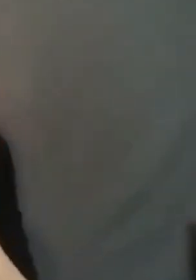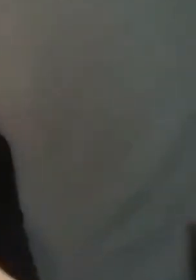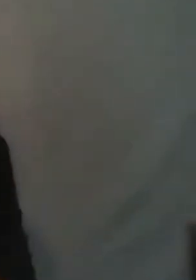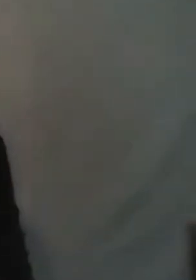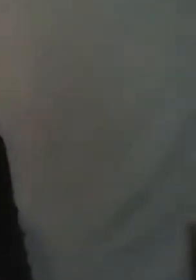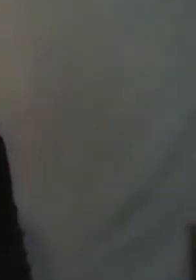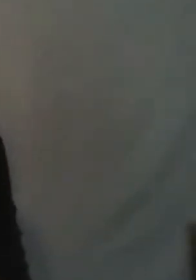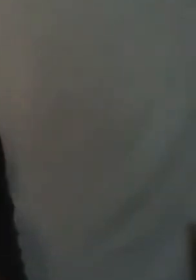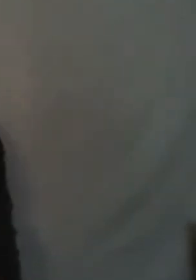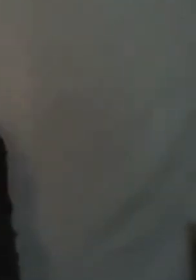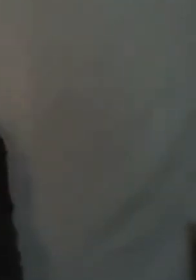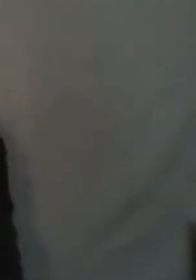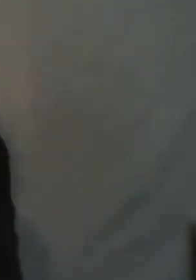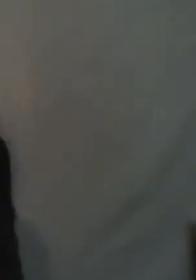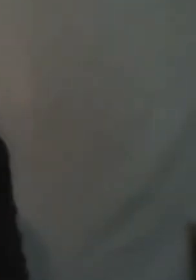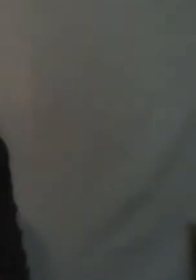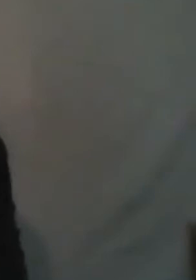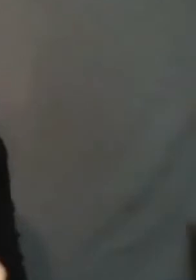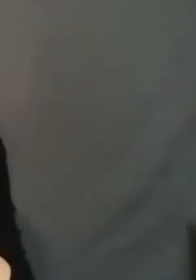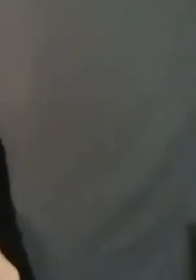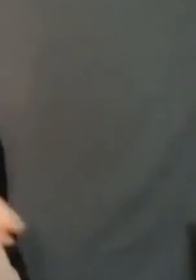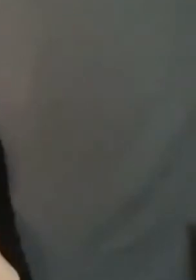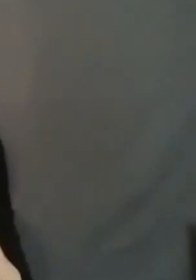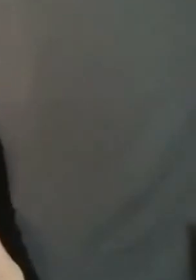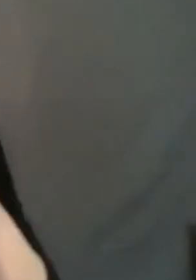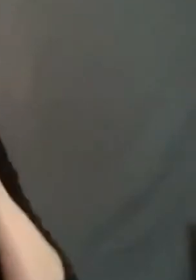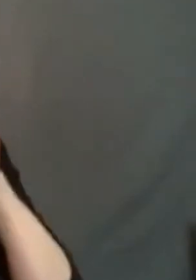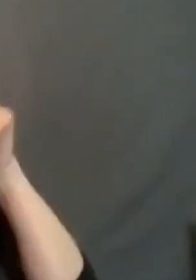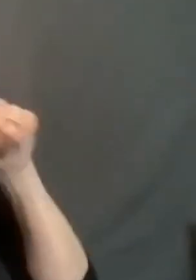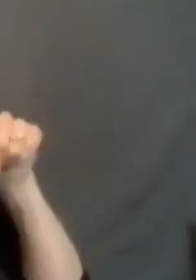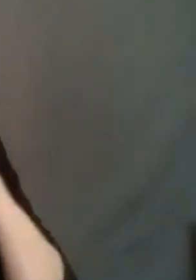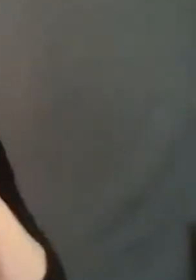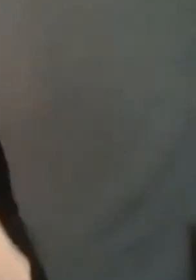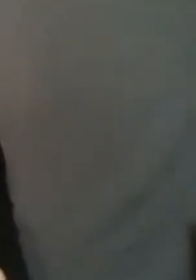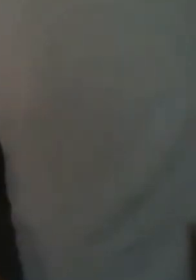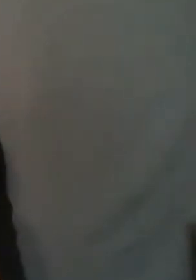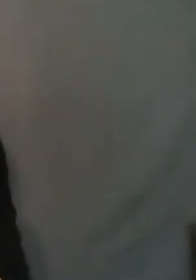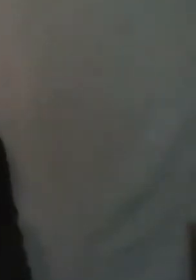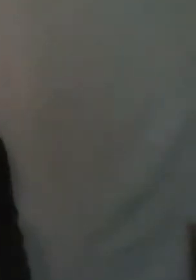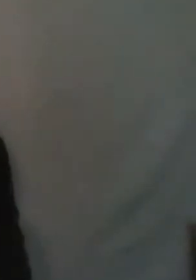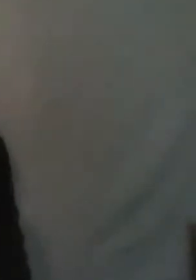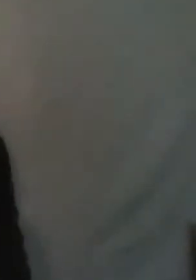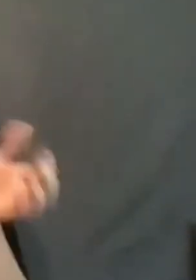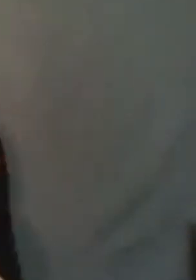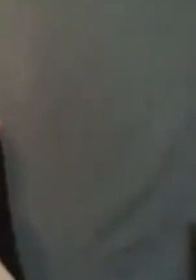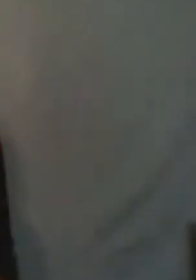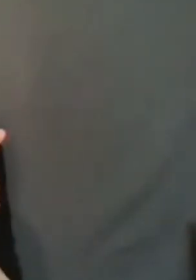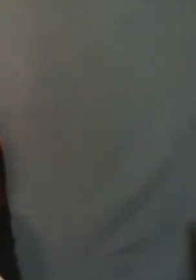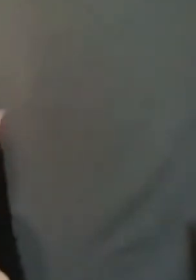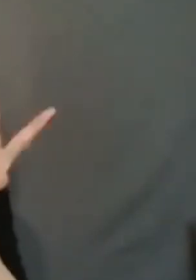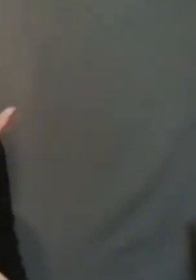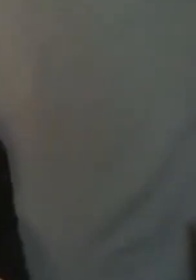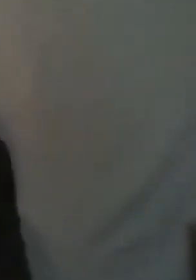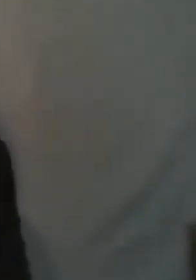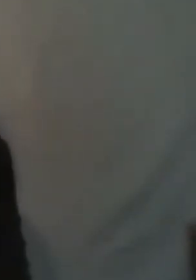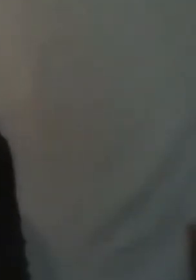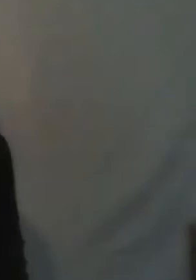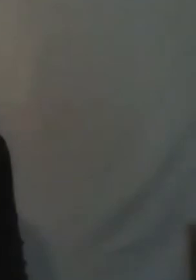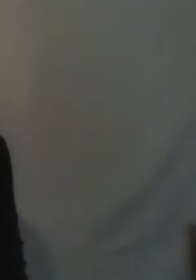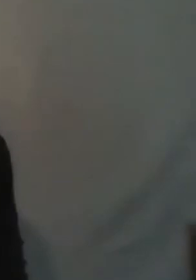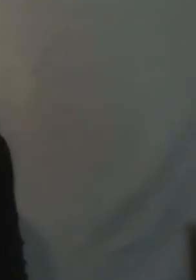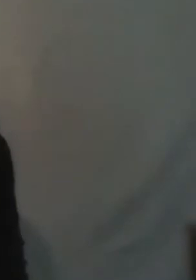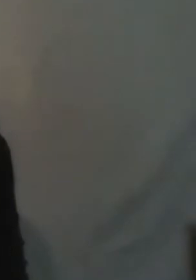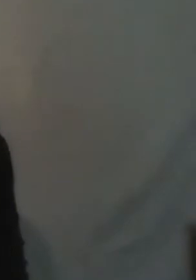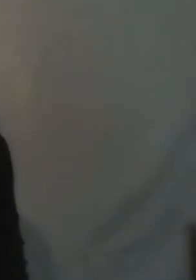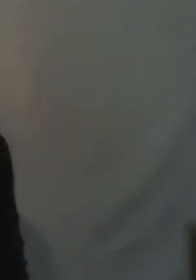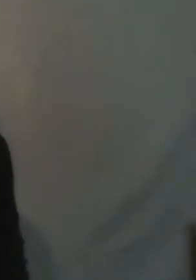and responsible conduct in diverse forms of data. I encourage you to visit the PEERS Data Hub platform and become part